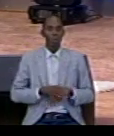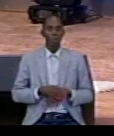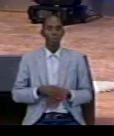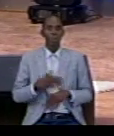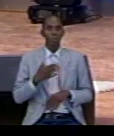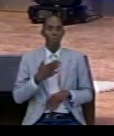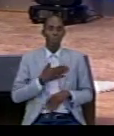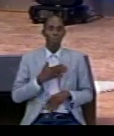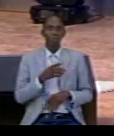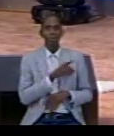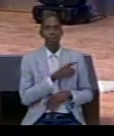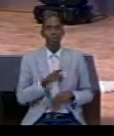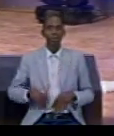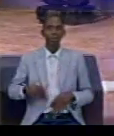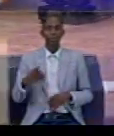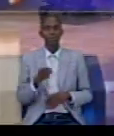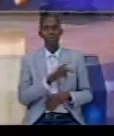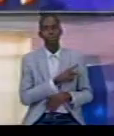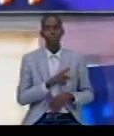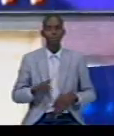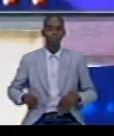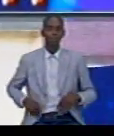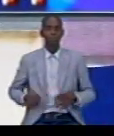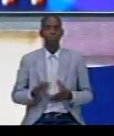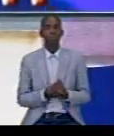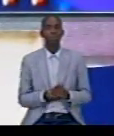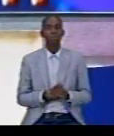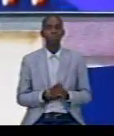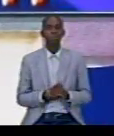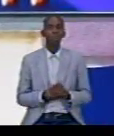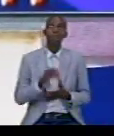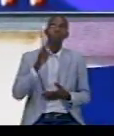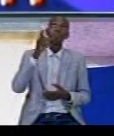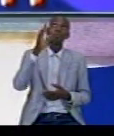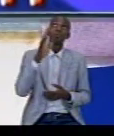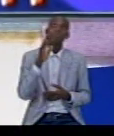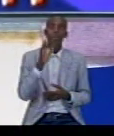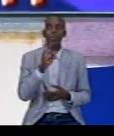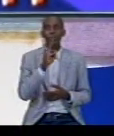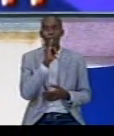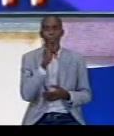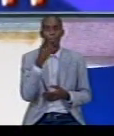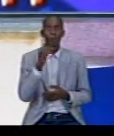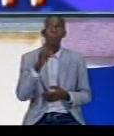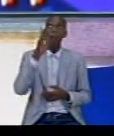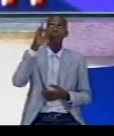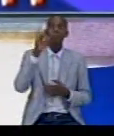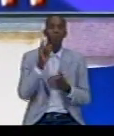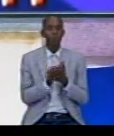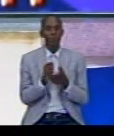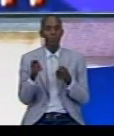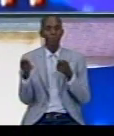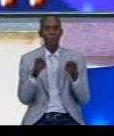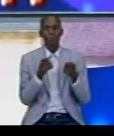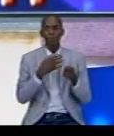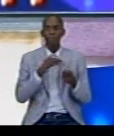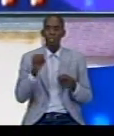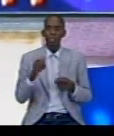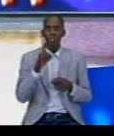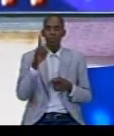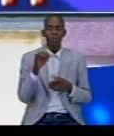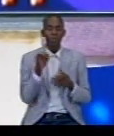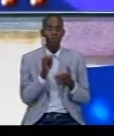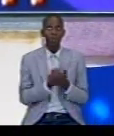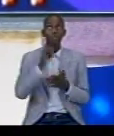upon my Lord the King. God is the one that rules. And whoever he puts